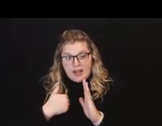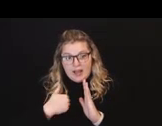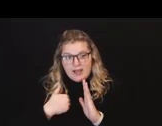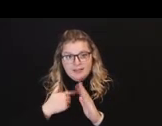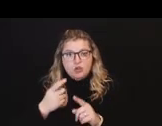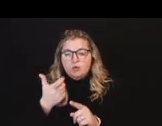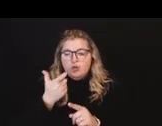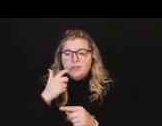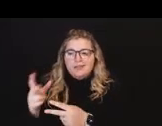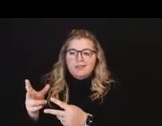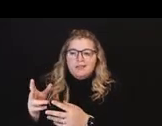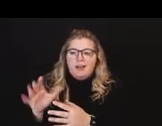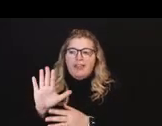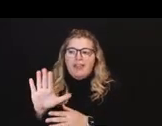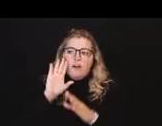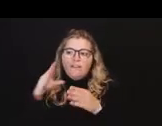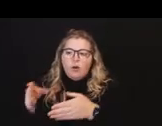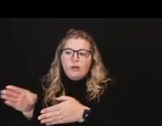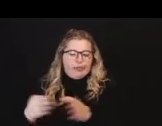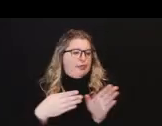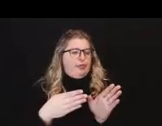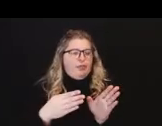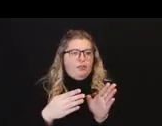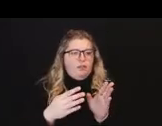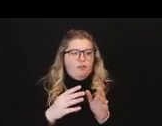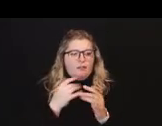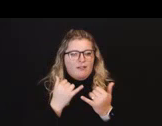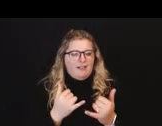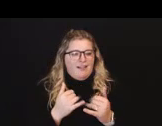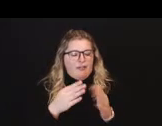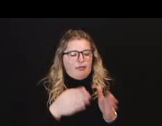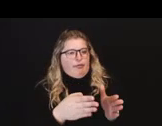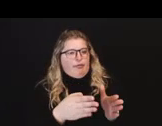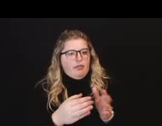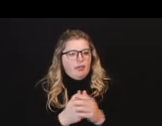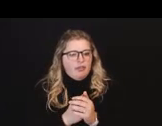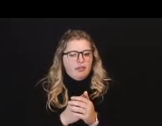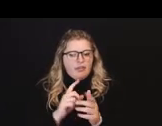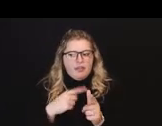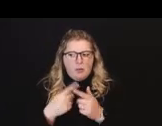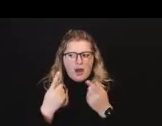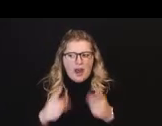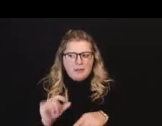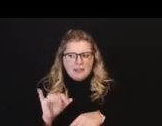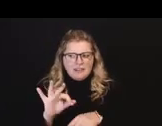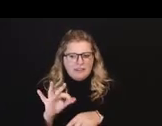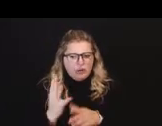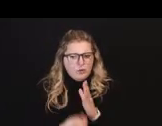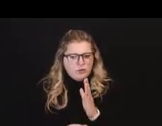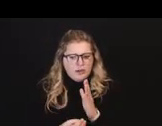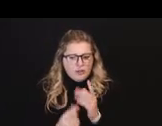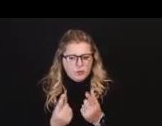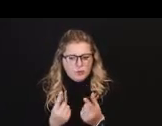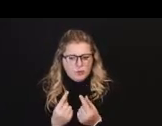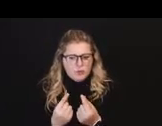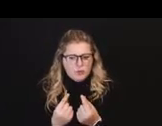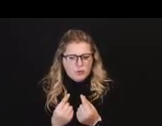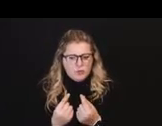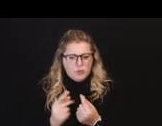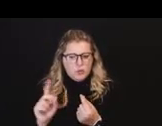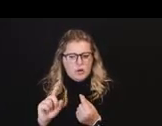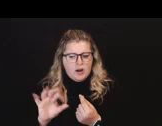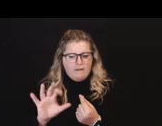right? You pulled their focus away from what they were reading and you put it in this place. Well, and what happens when that thing goes away? What do? Where does